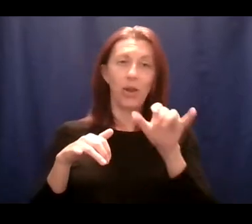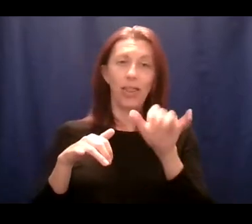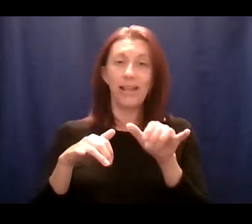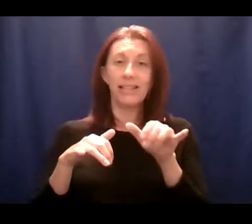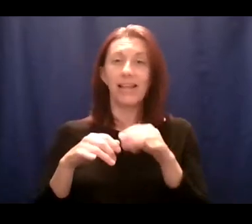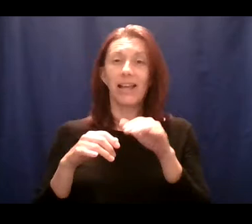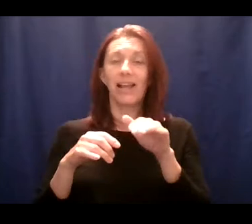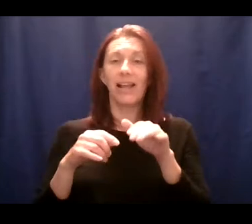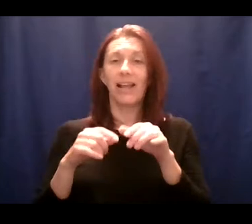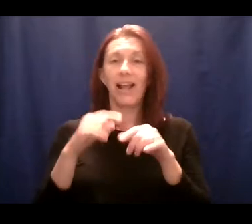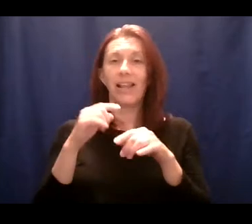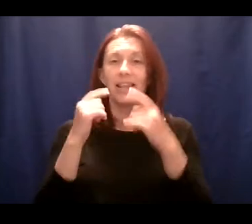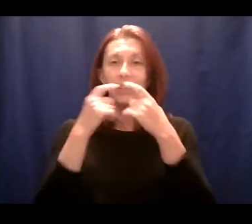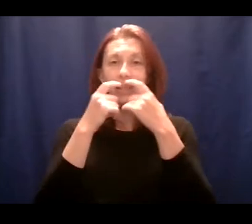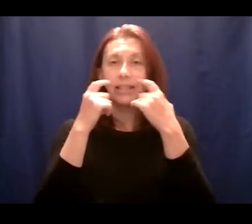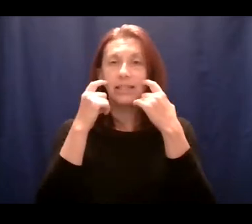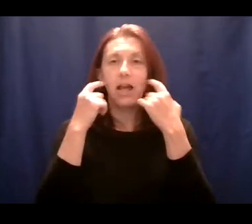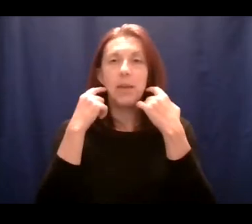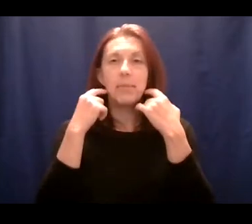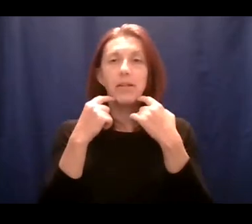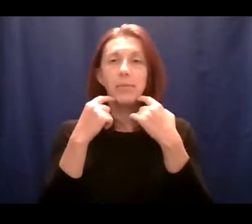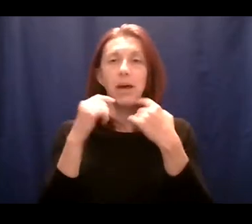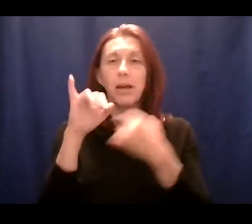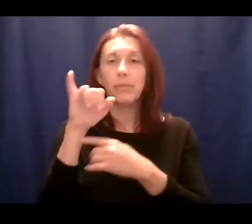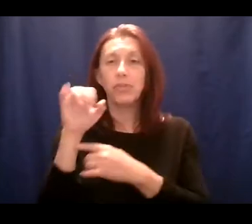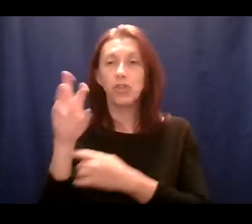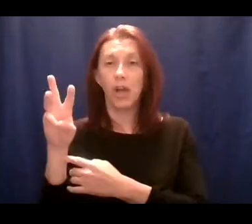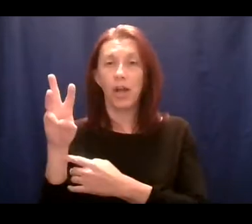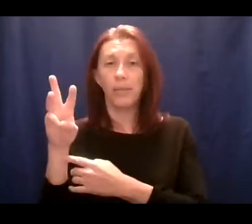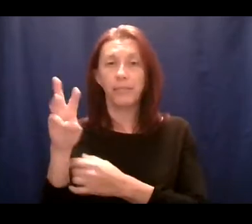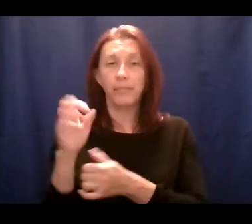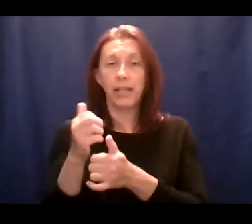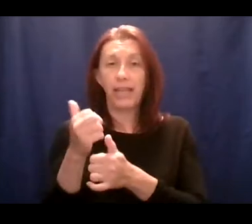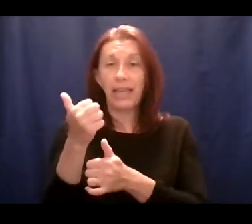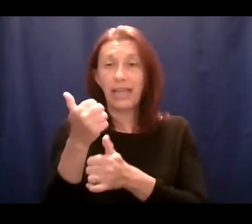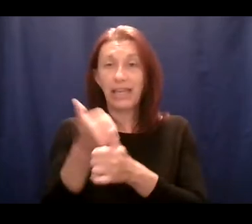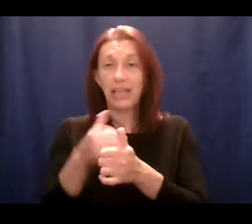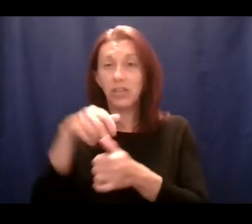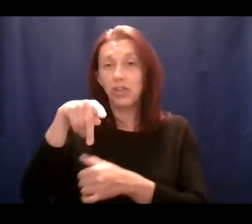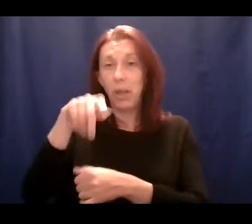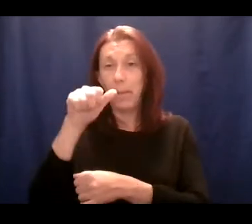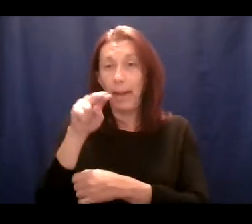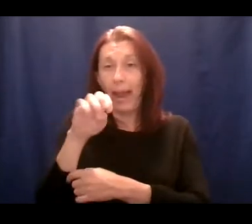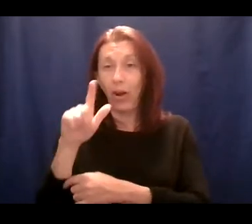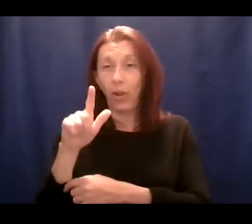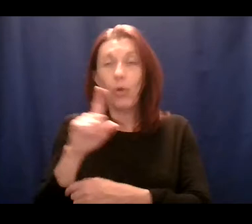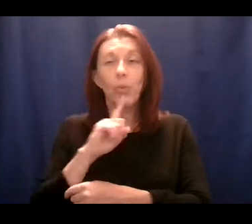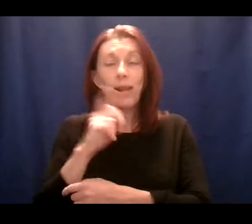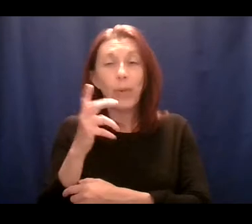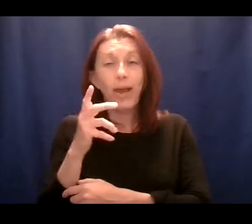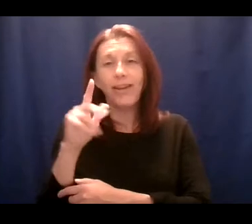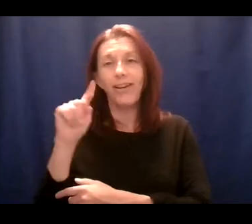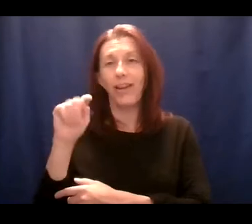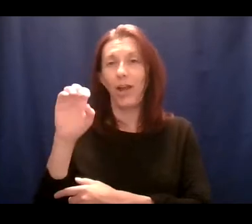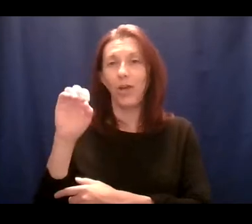part of the jaw, and each one of these panels is actually a tooth. And at the very